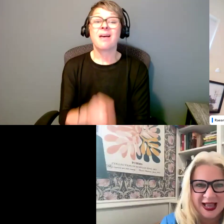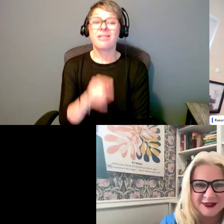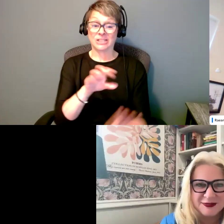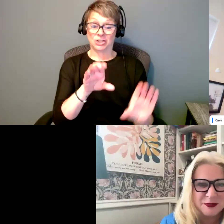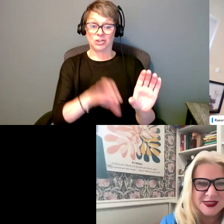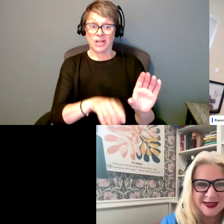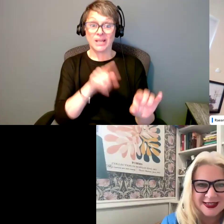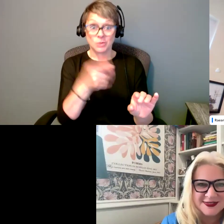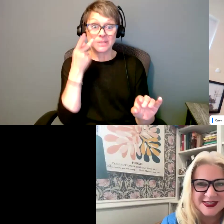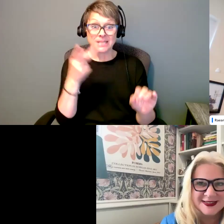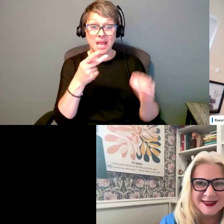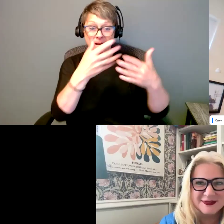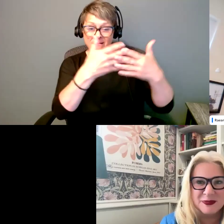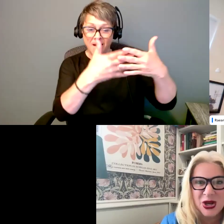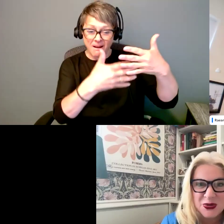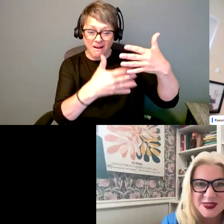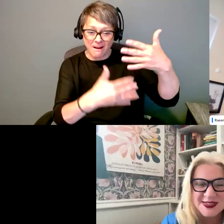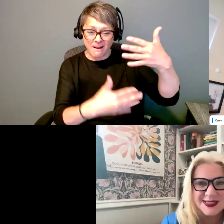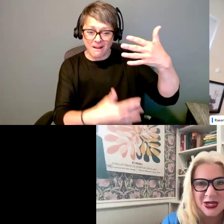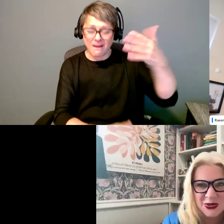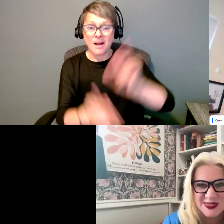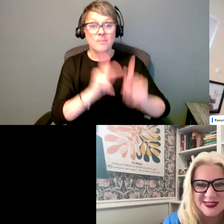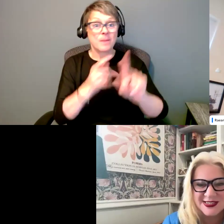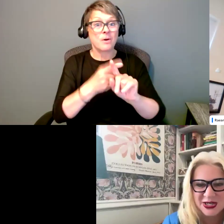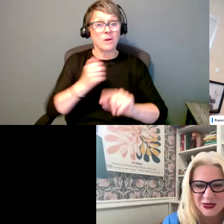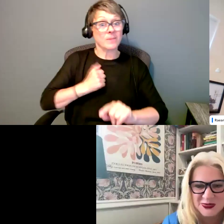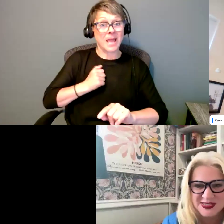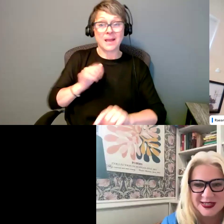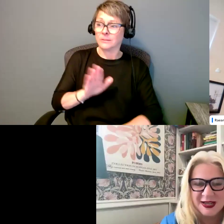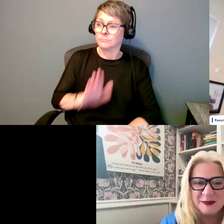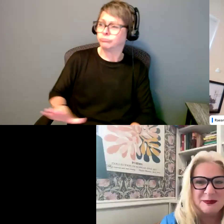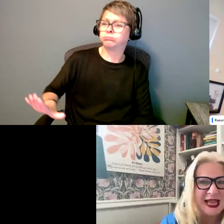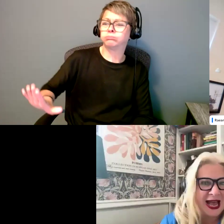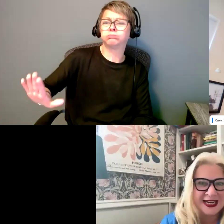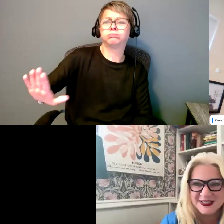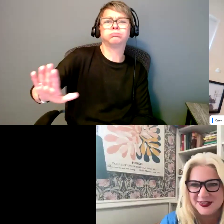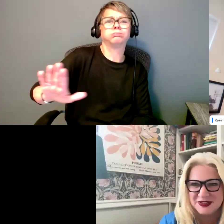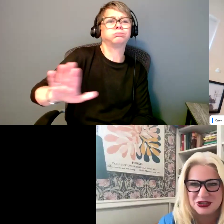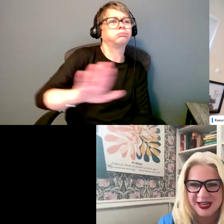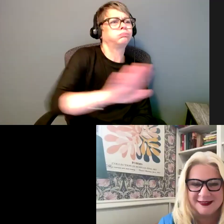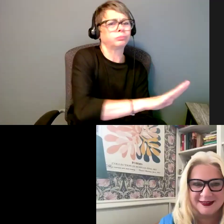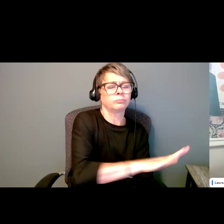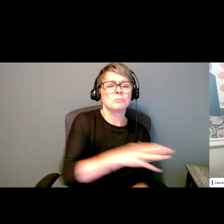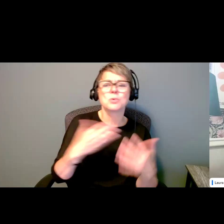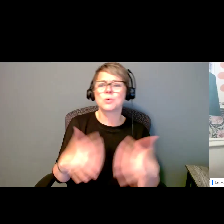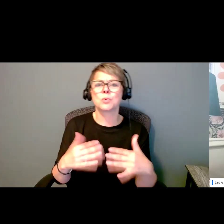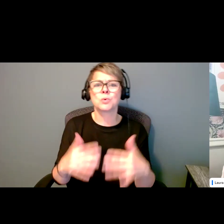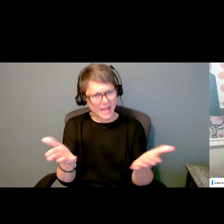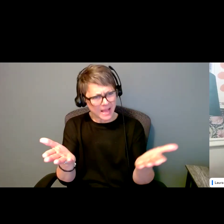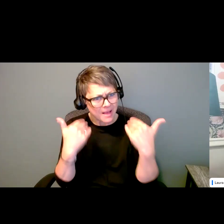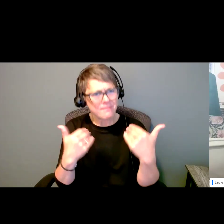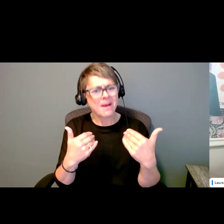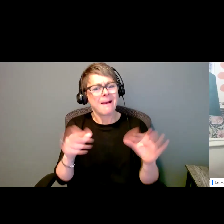we have representatives from coast to coast to coast. Be active in the chat. This is